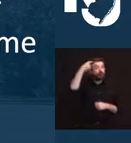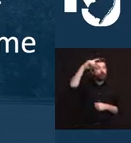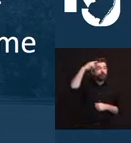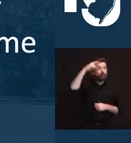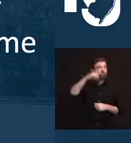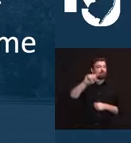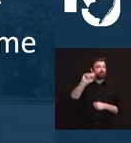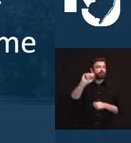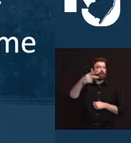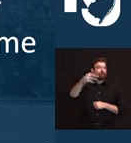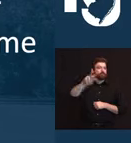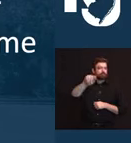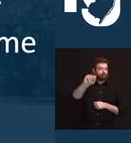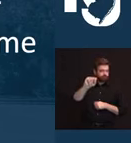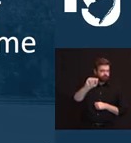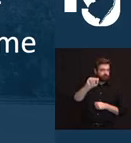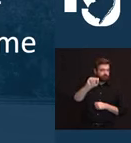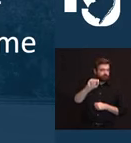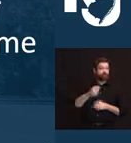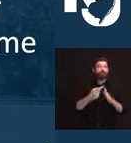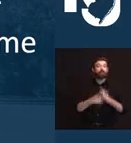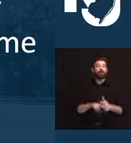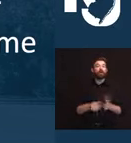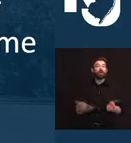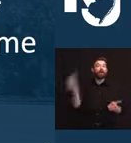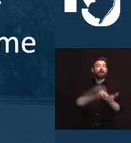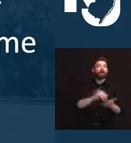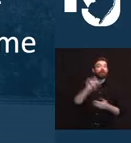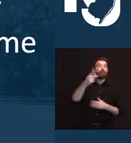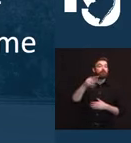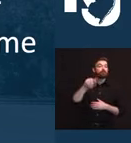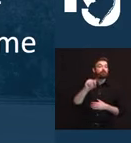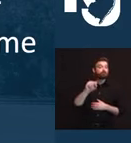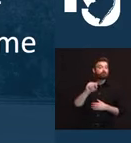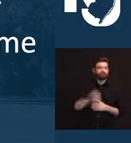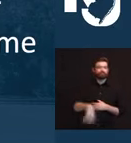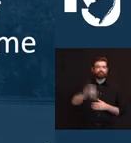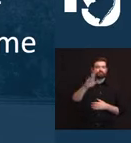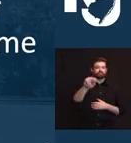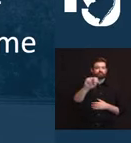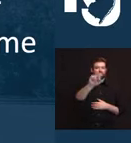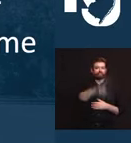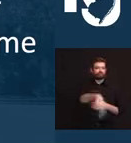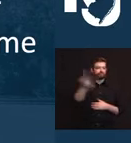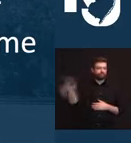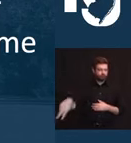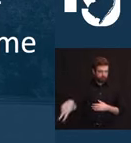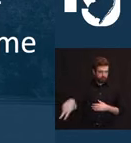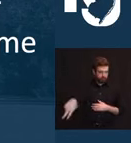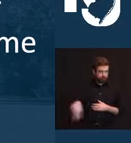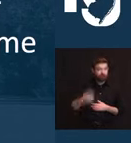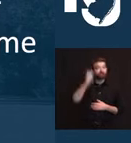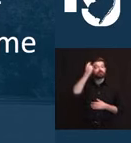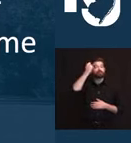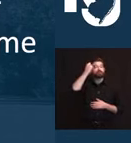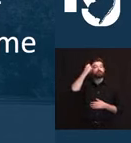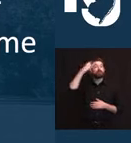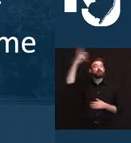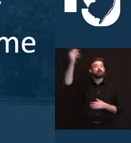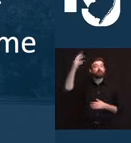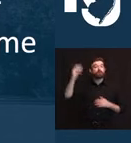before, those will start with outdoor, no-contact drills and practices, and we look forward to allowing